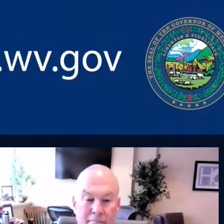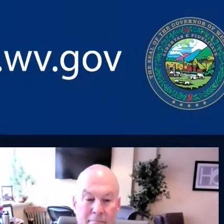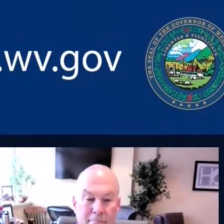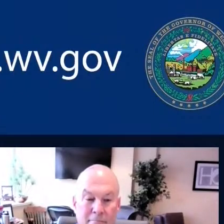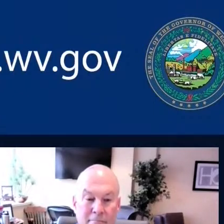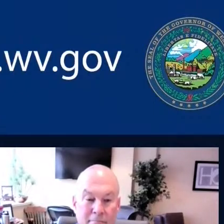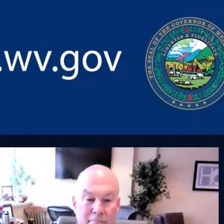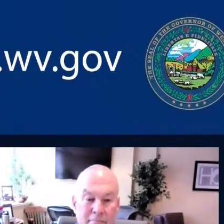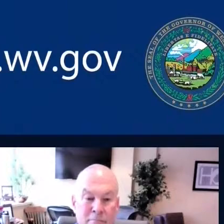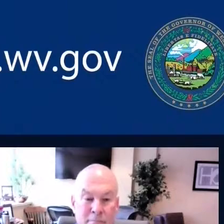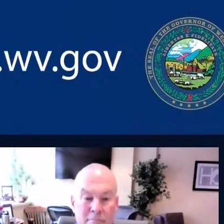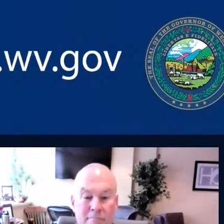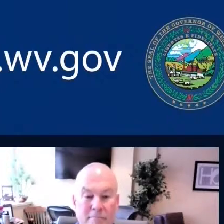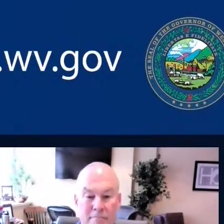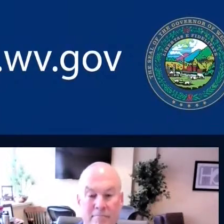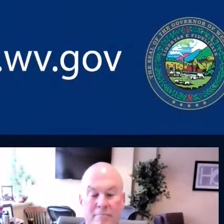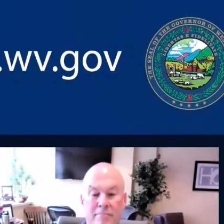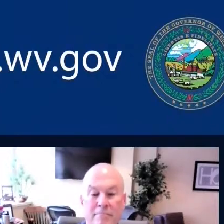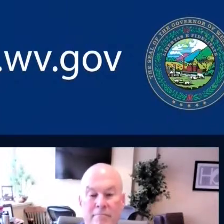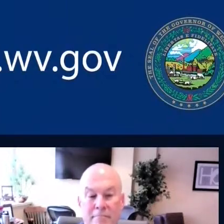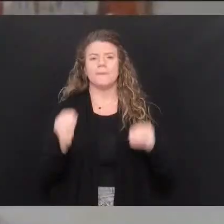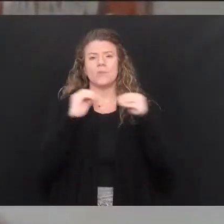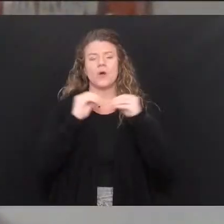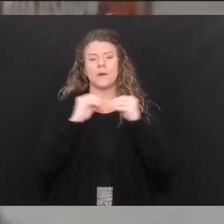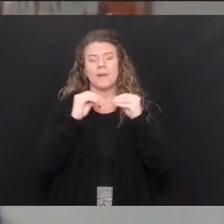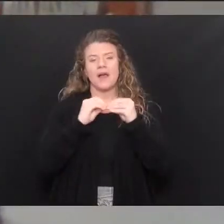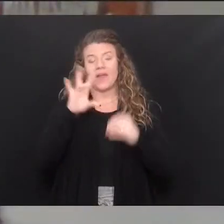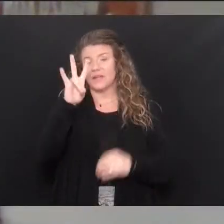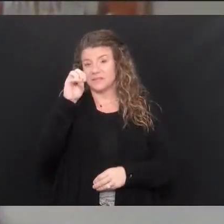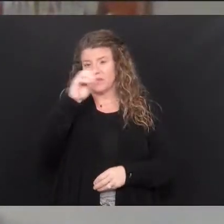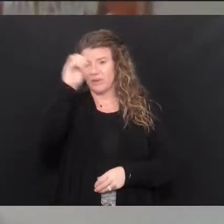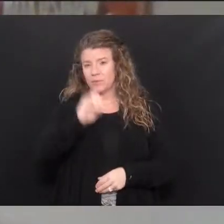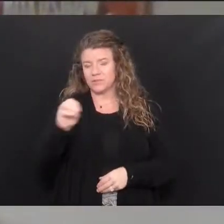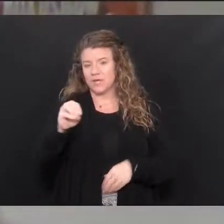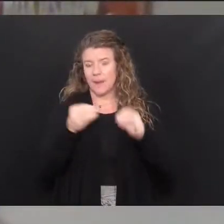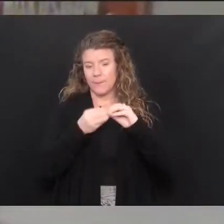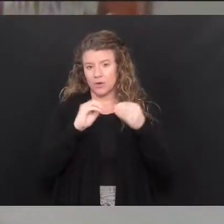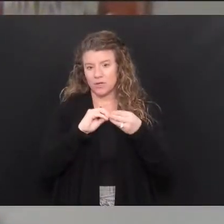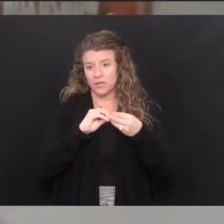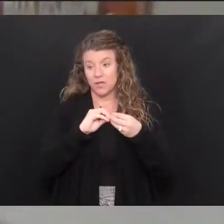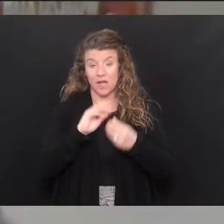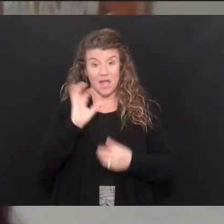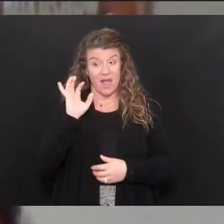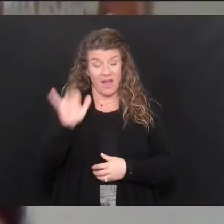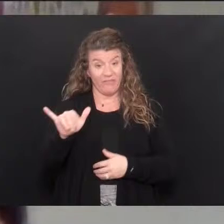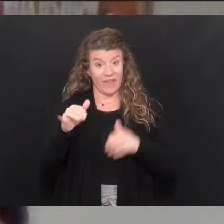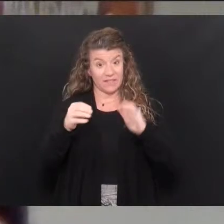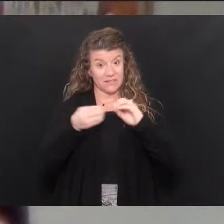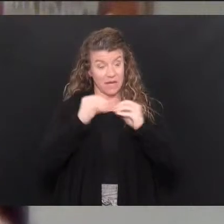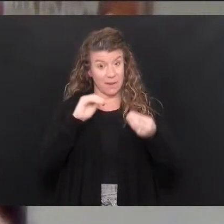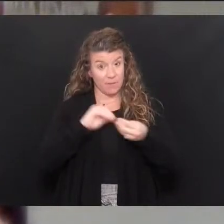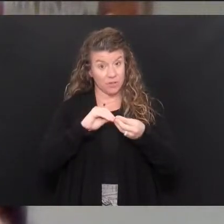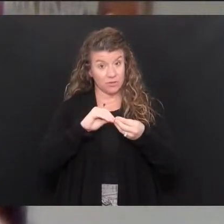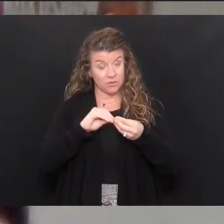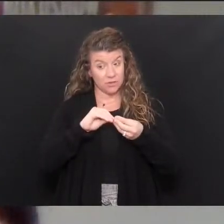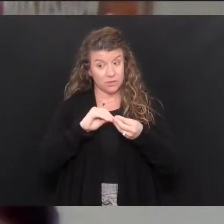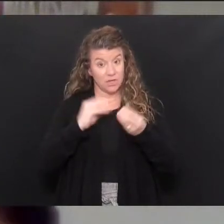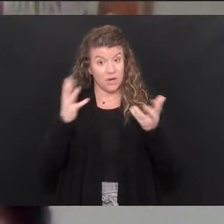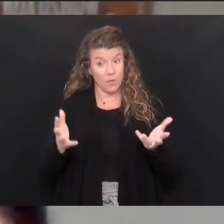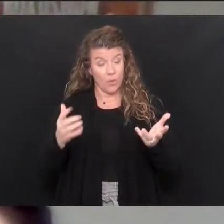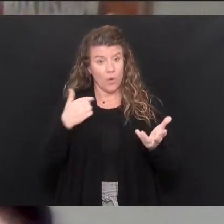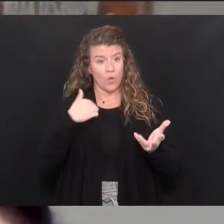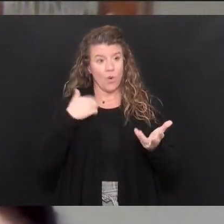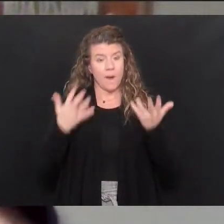like to talk more about the 70% number. If this is the number at which we might